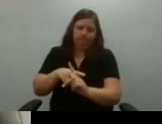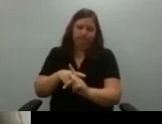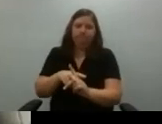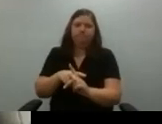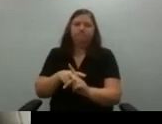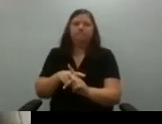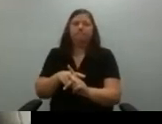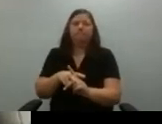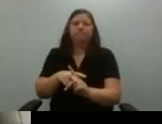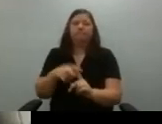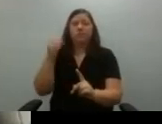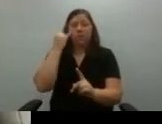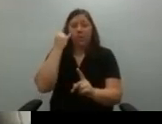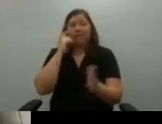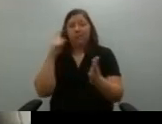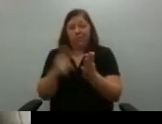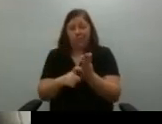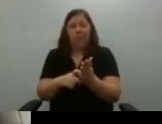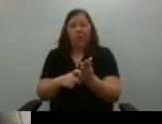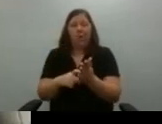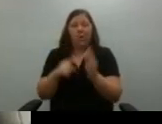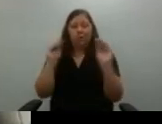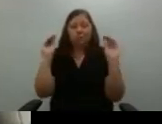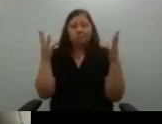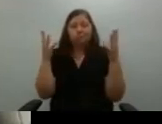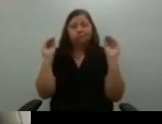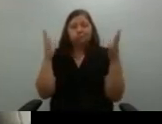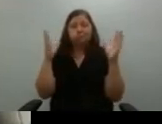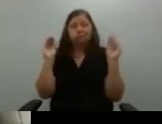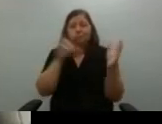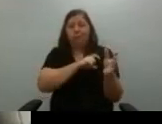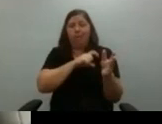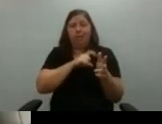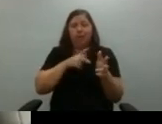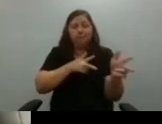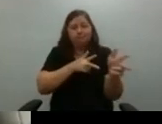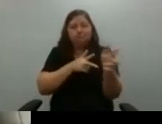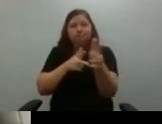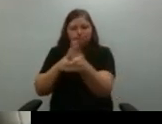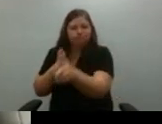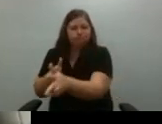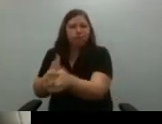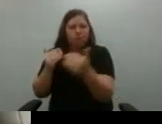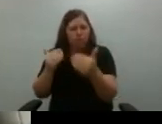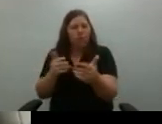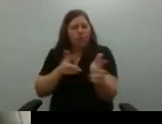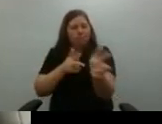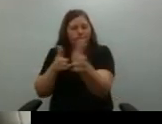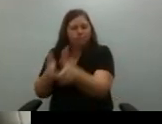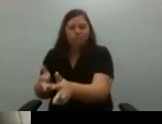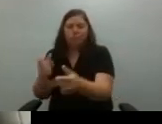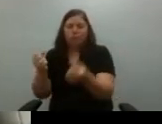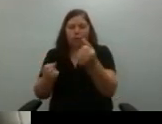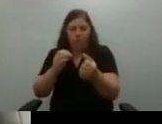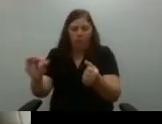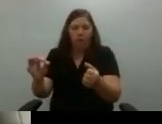see the police following you in your car with their lights flashing, then pull over to a safe place and turn the car off. Put